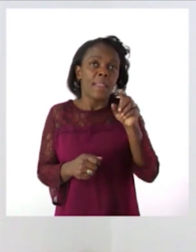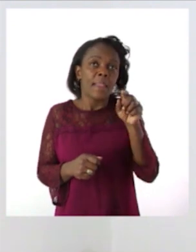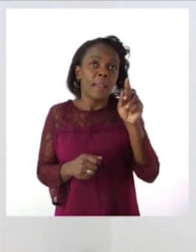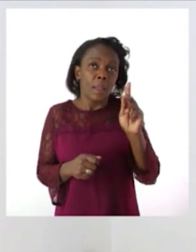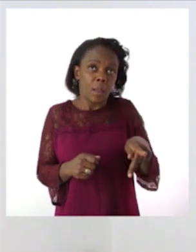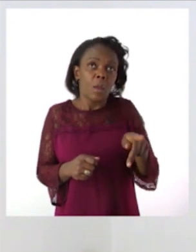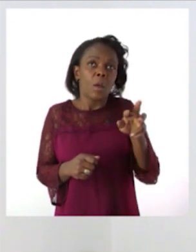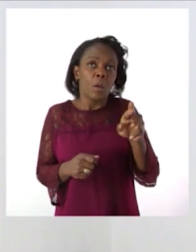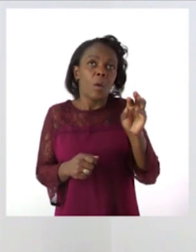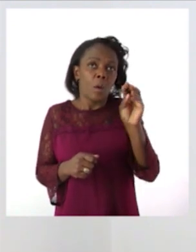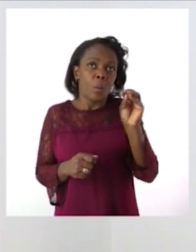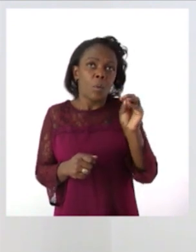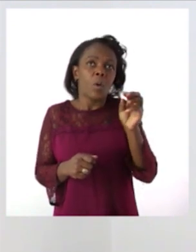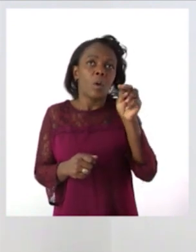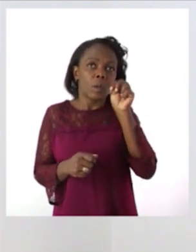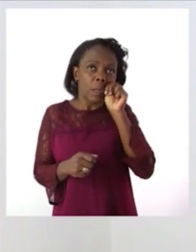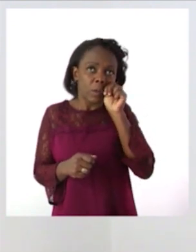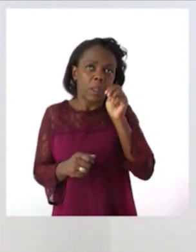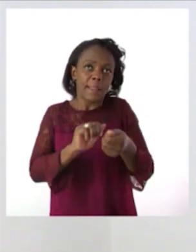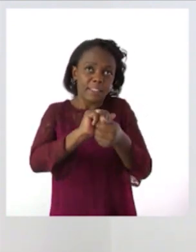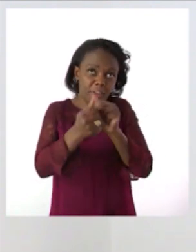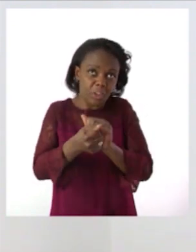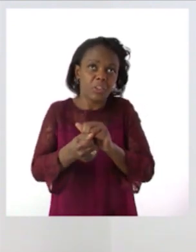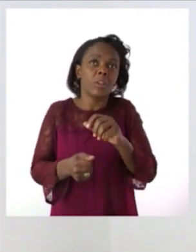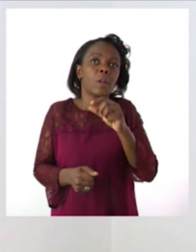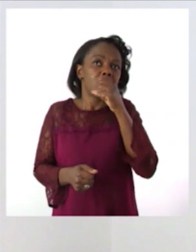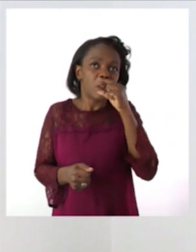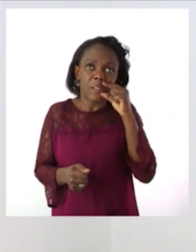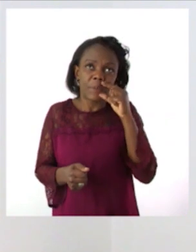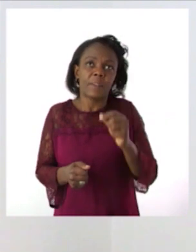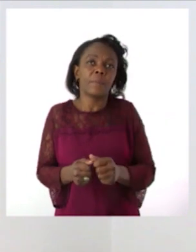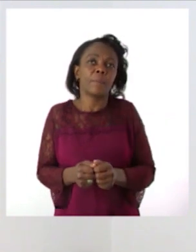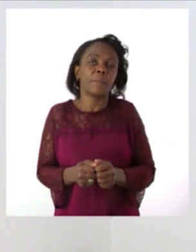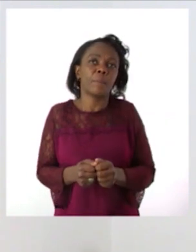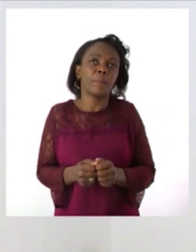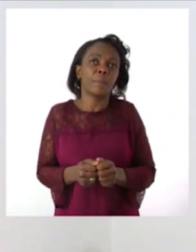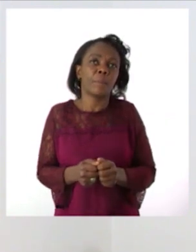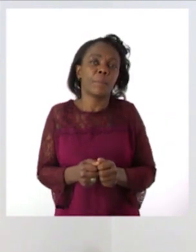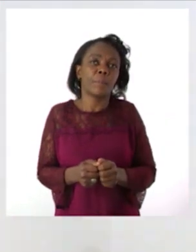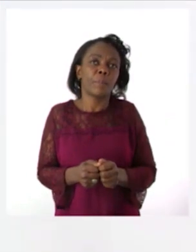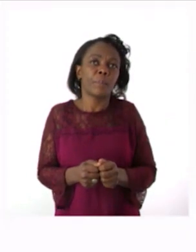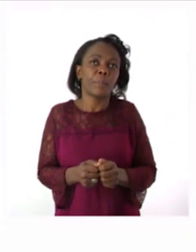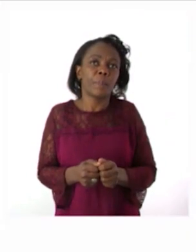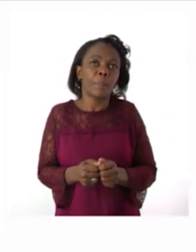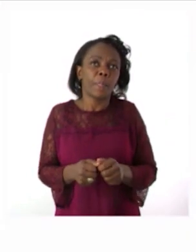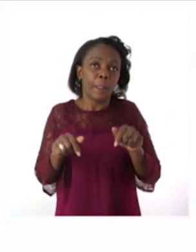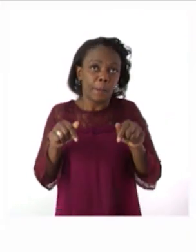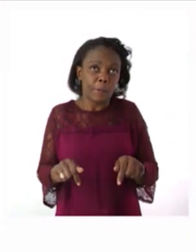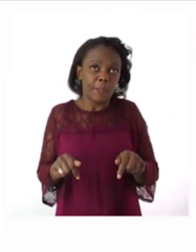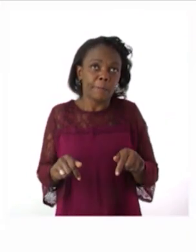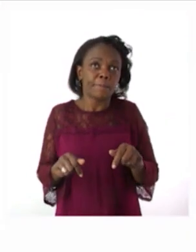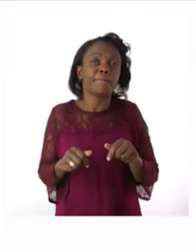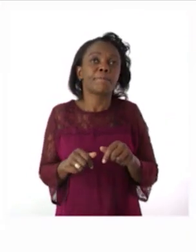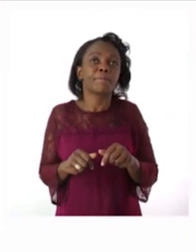names. Okay, now we are going to look at the pronouns that we are going to use today. So today we are going to use the pronouns which we